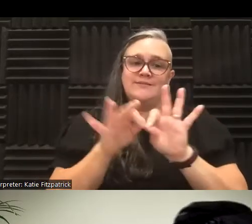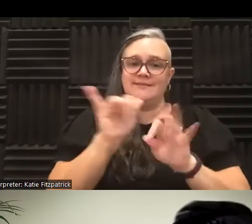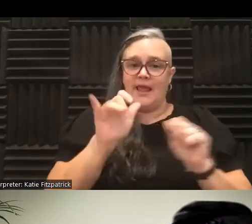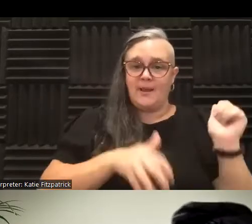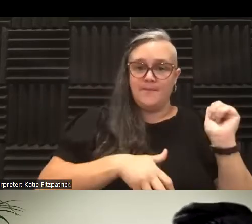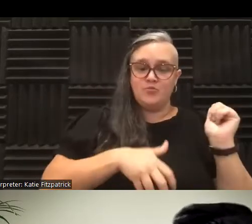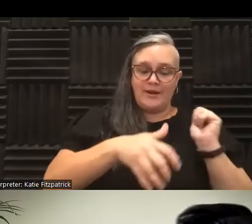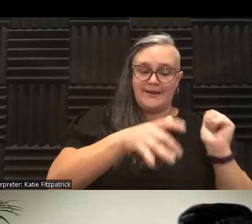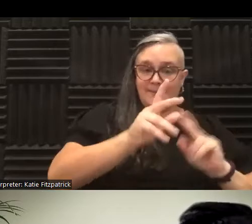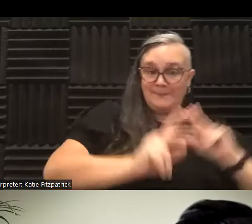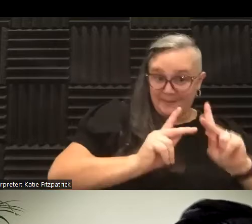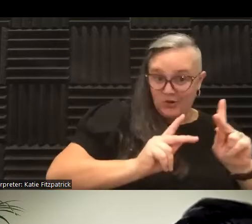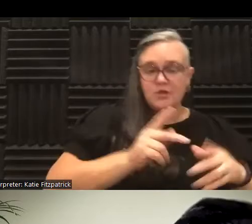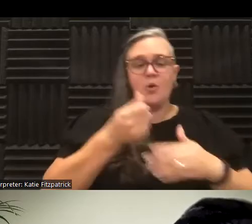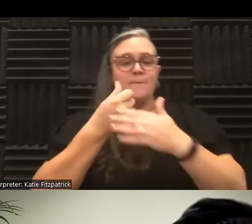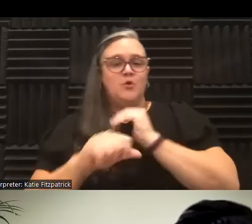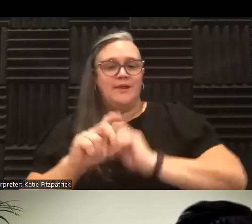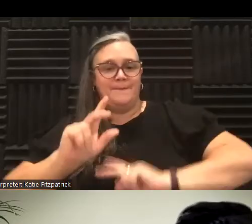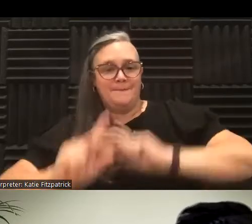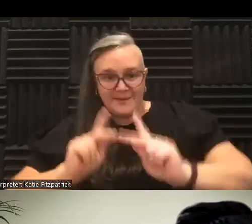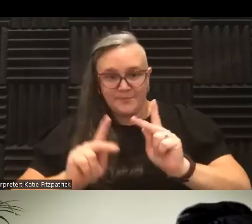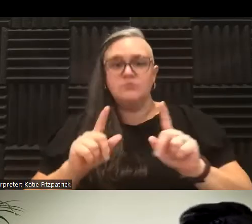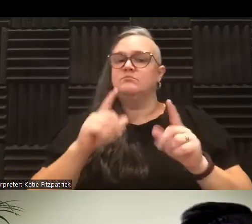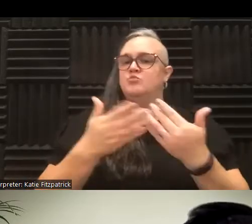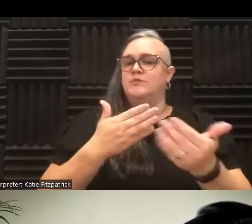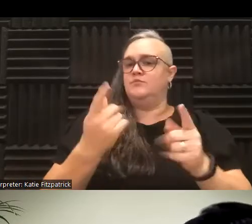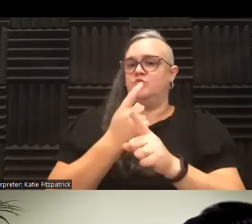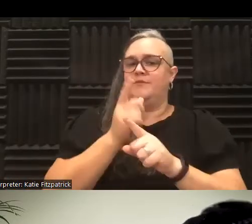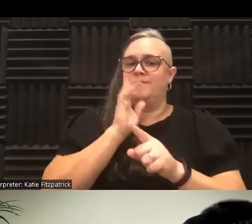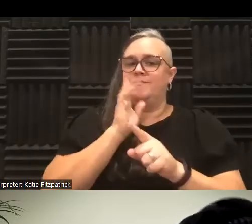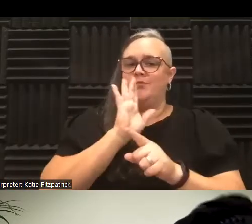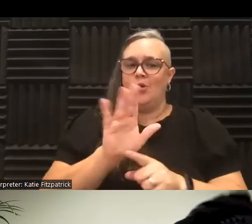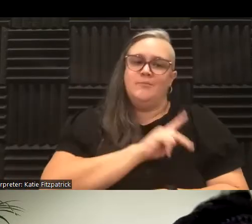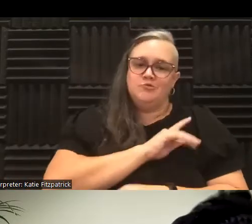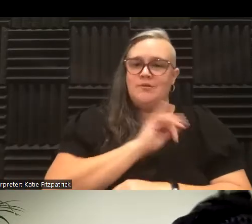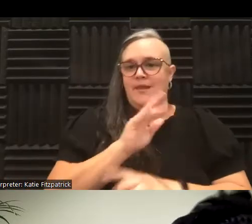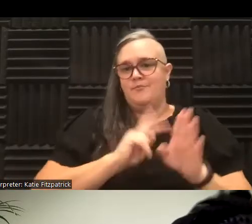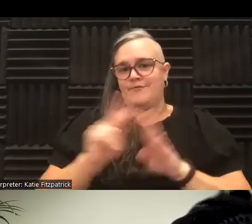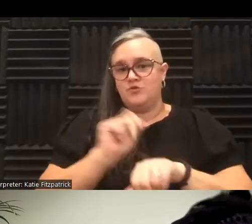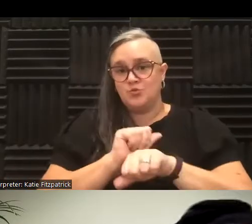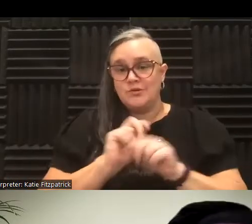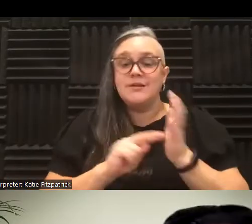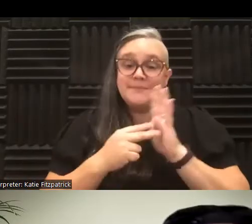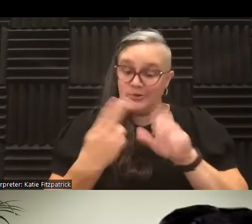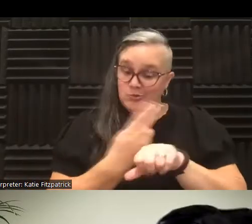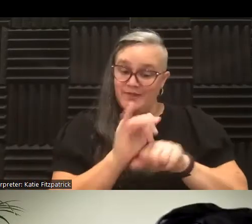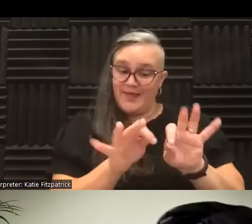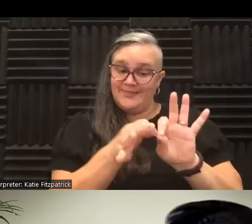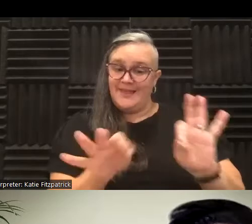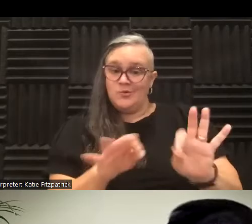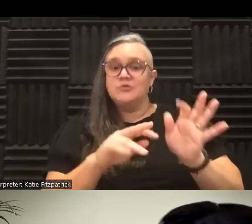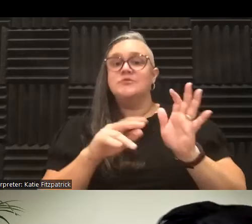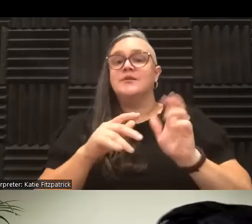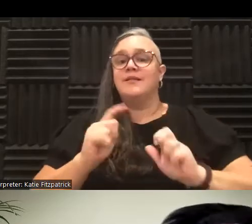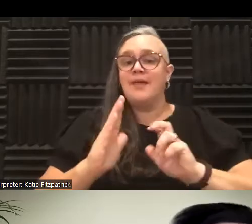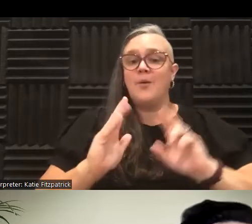as appropriate in your professional personal work. Using that language allows folks to see themselves